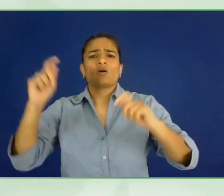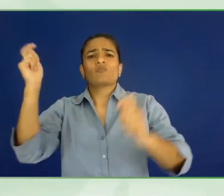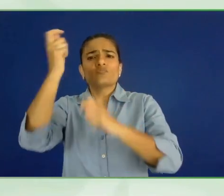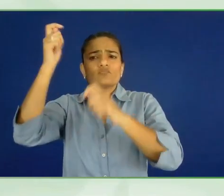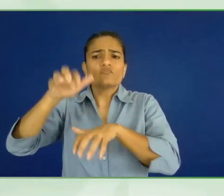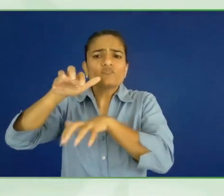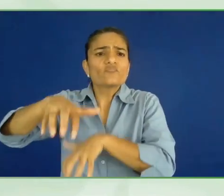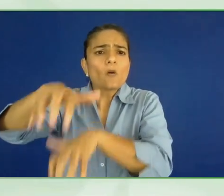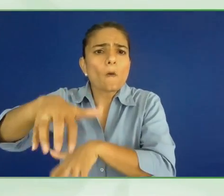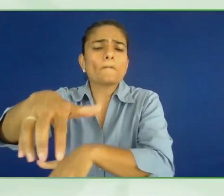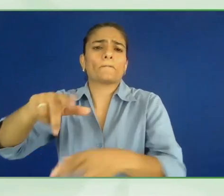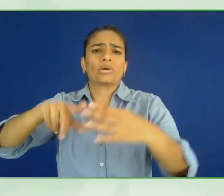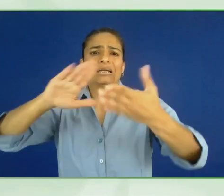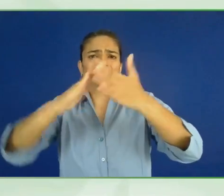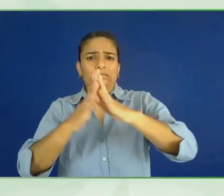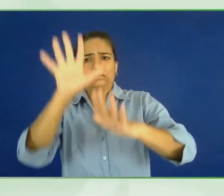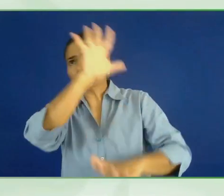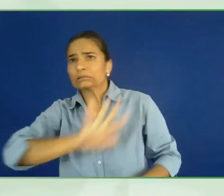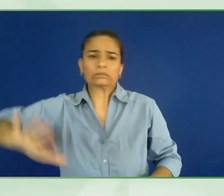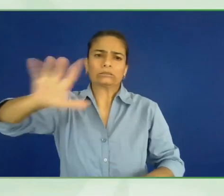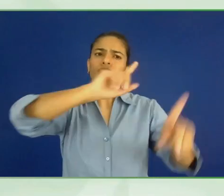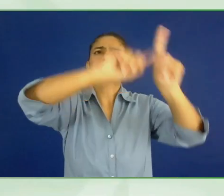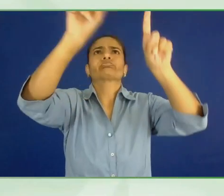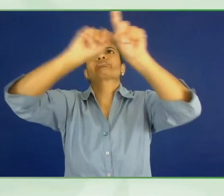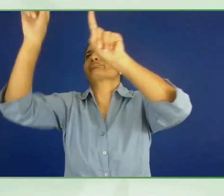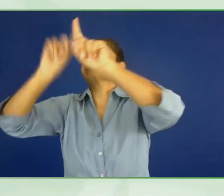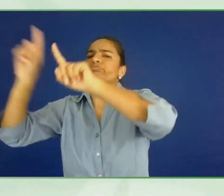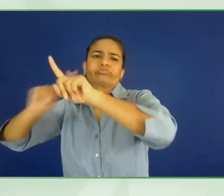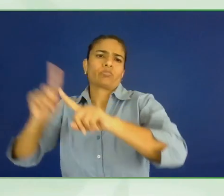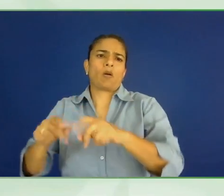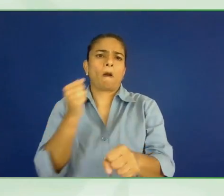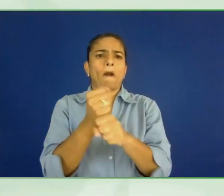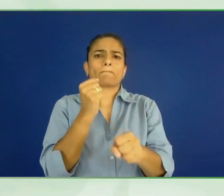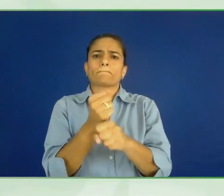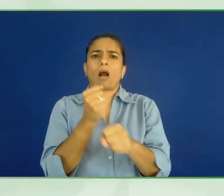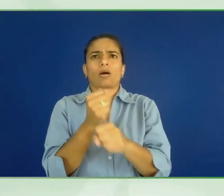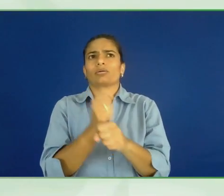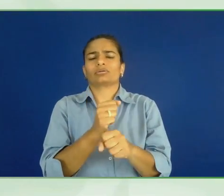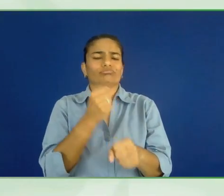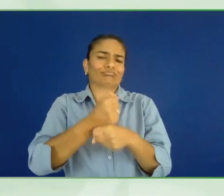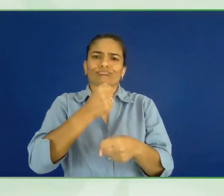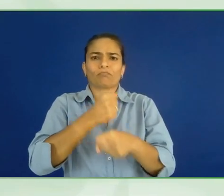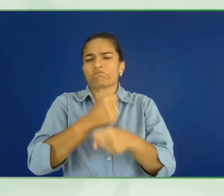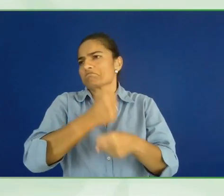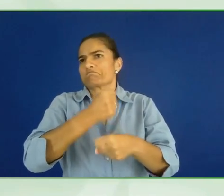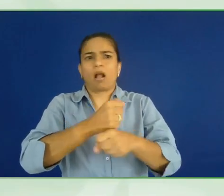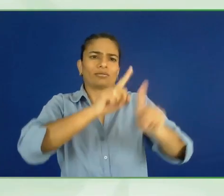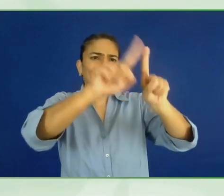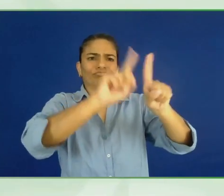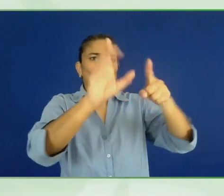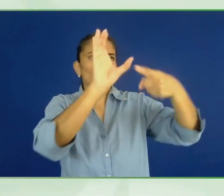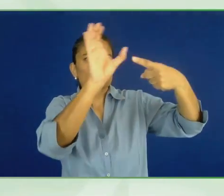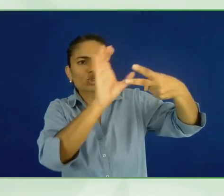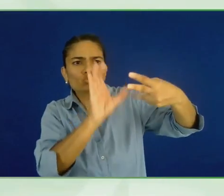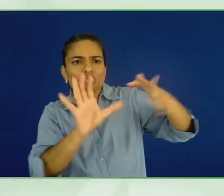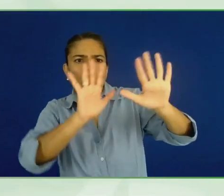conditions within our provinces and territories, as well as within different communities. One thing